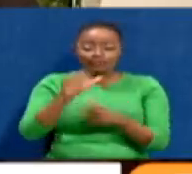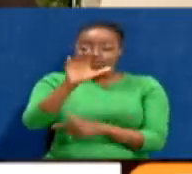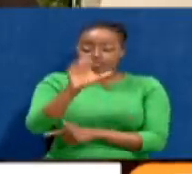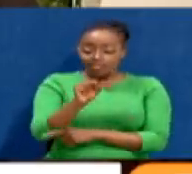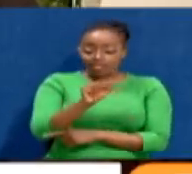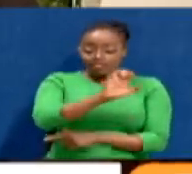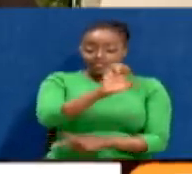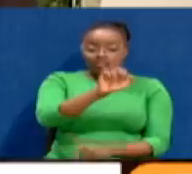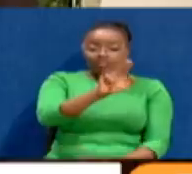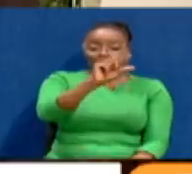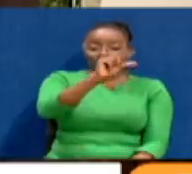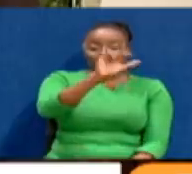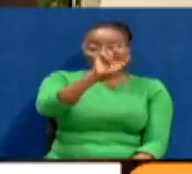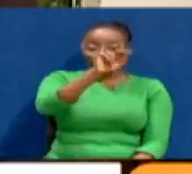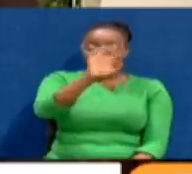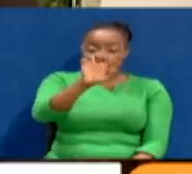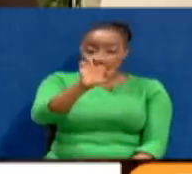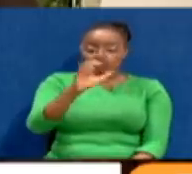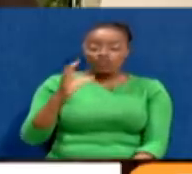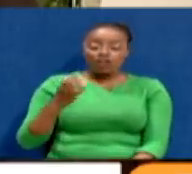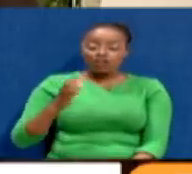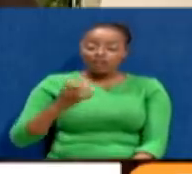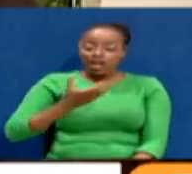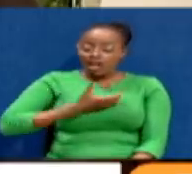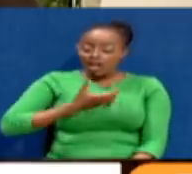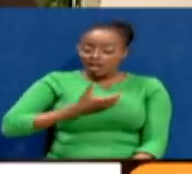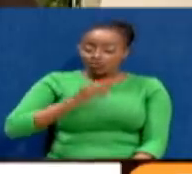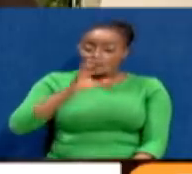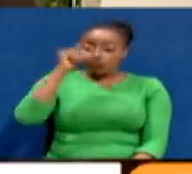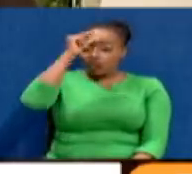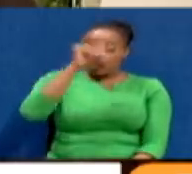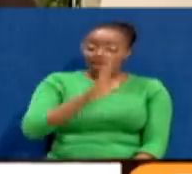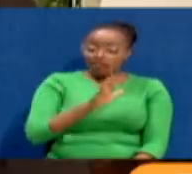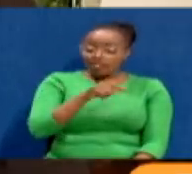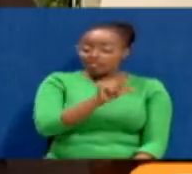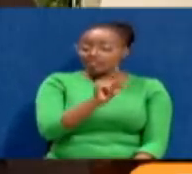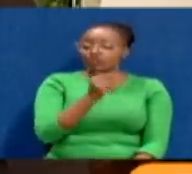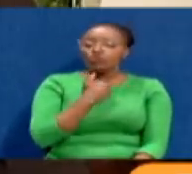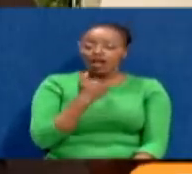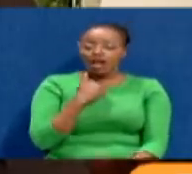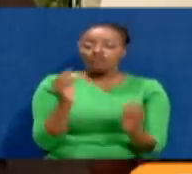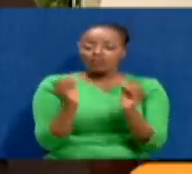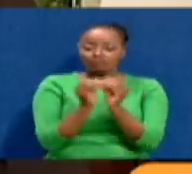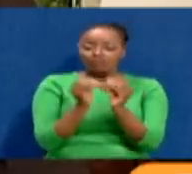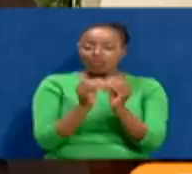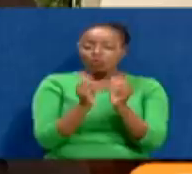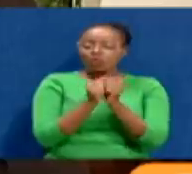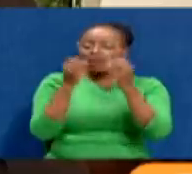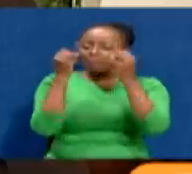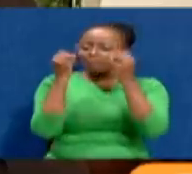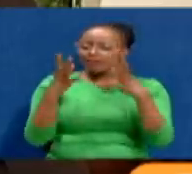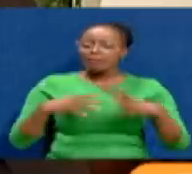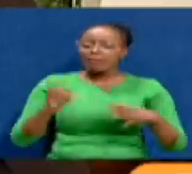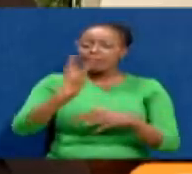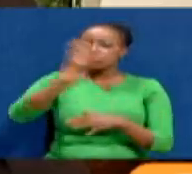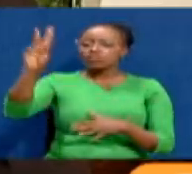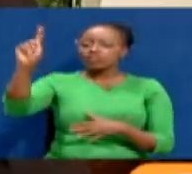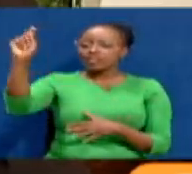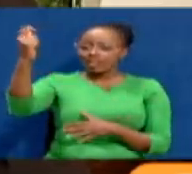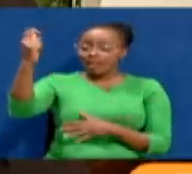CS Eugene Wamalwa, Council of Governors Chair Oparanya, would hold rallies with thousands of people in Western